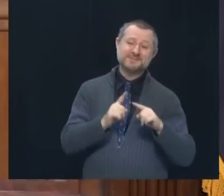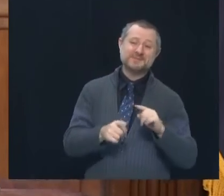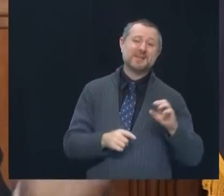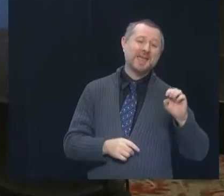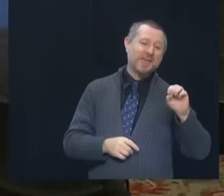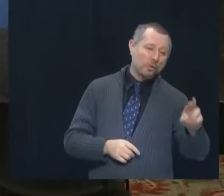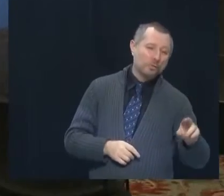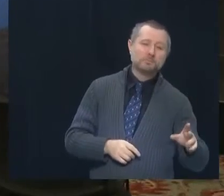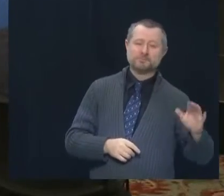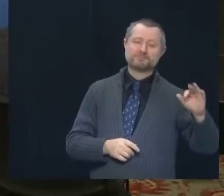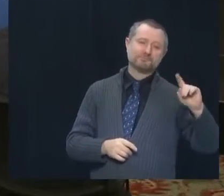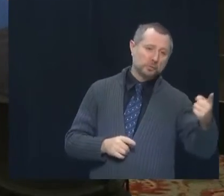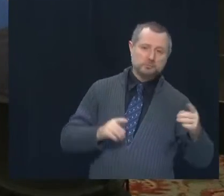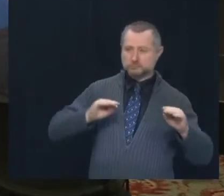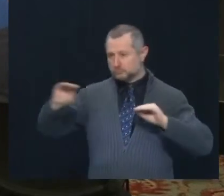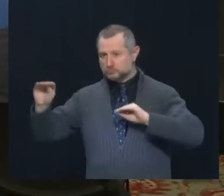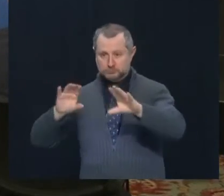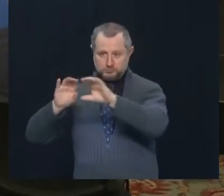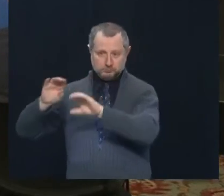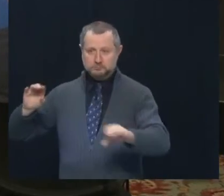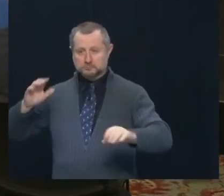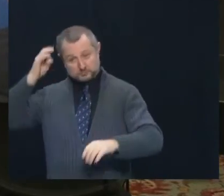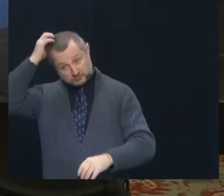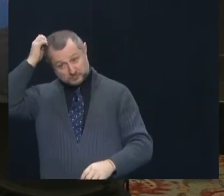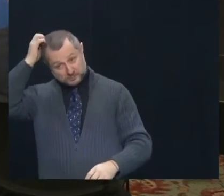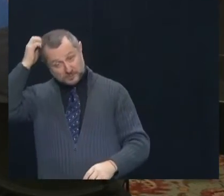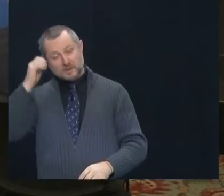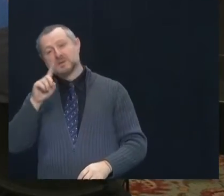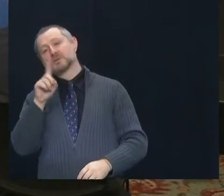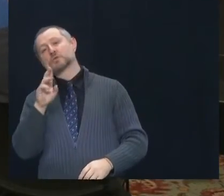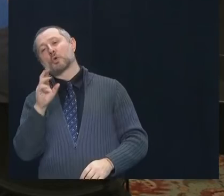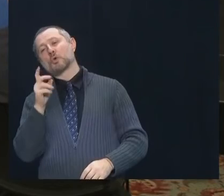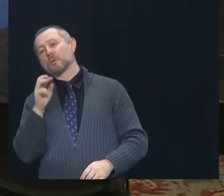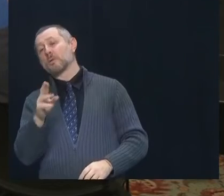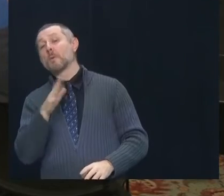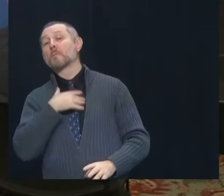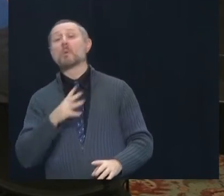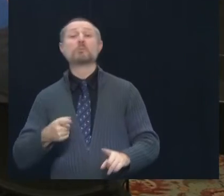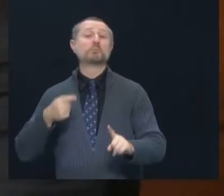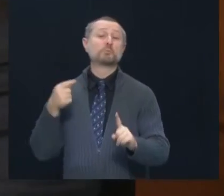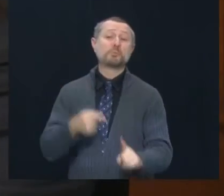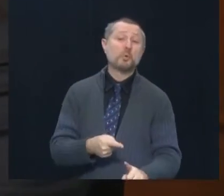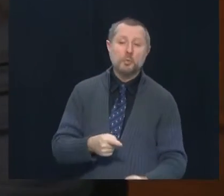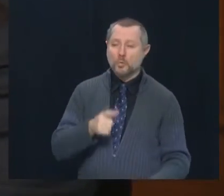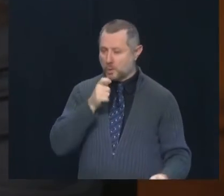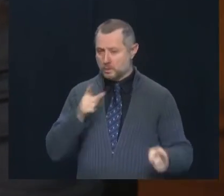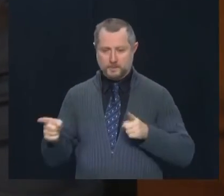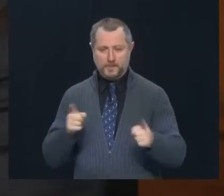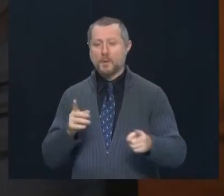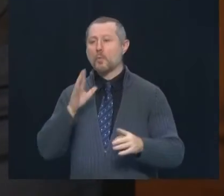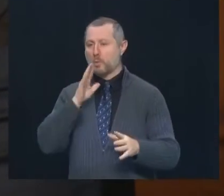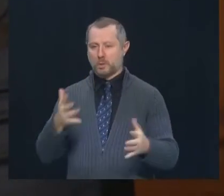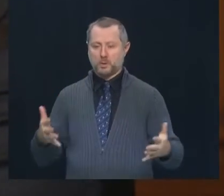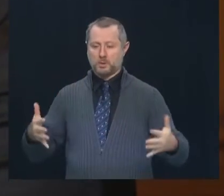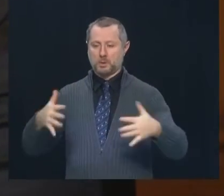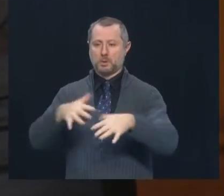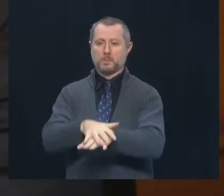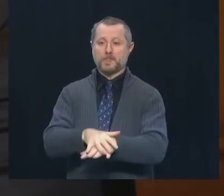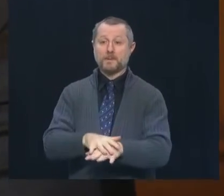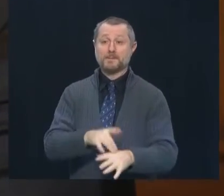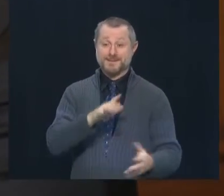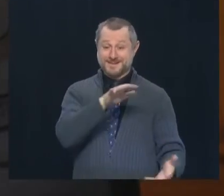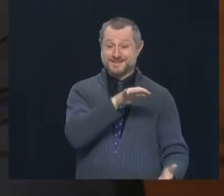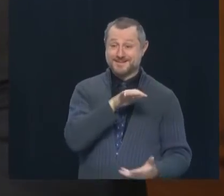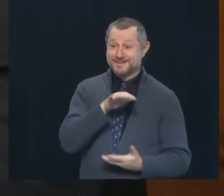right. The point on the allocations is that they're going to cross over. So while you're still doing the first allocations, because there's